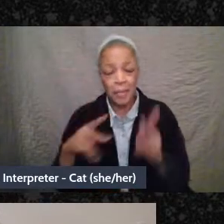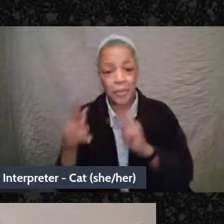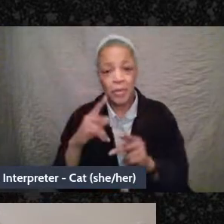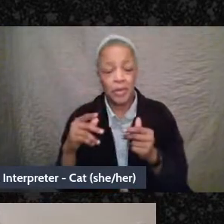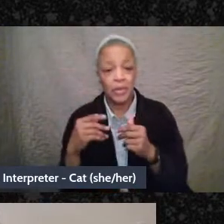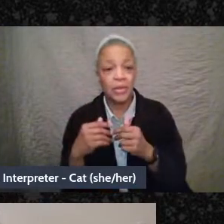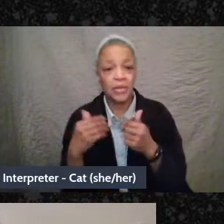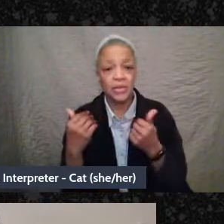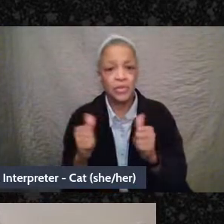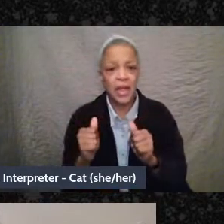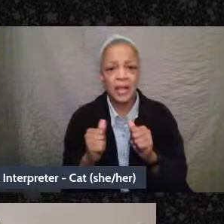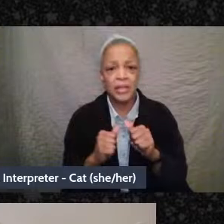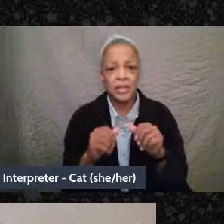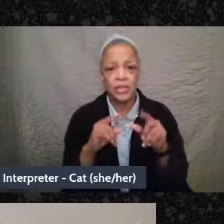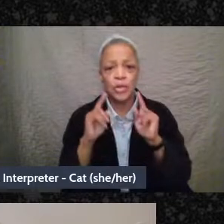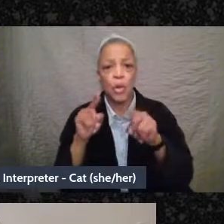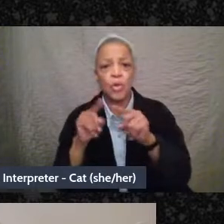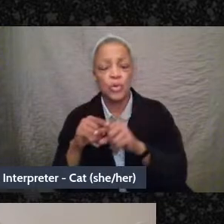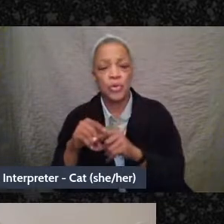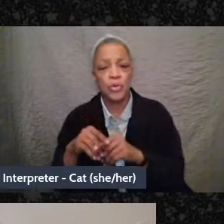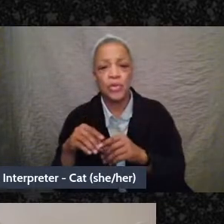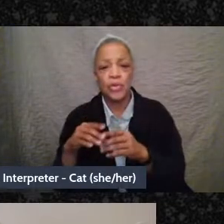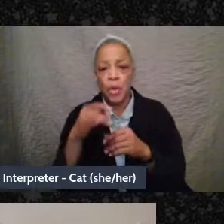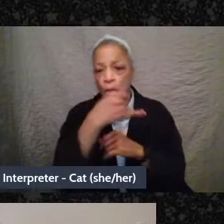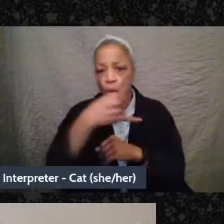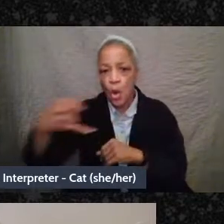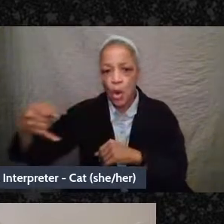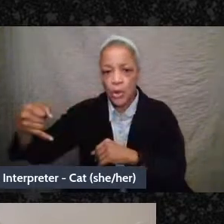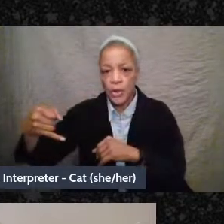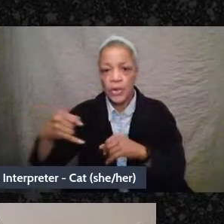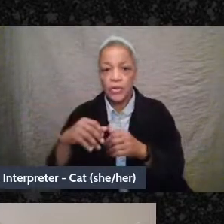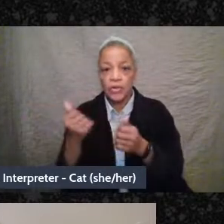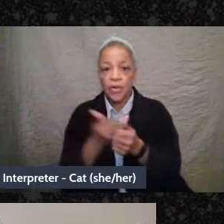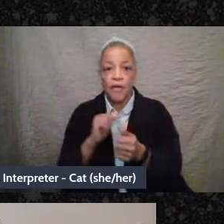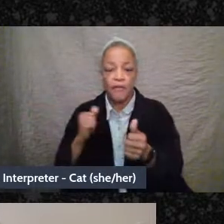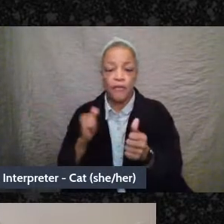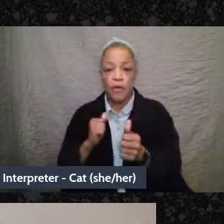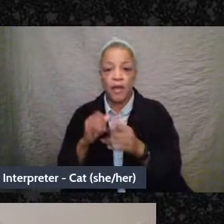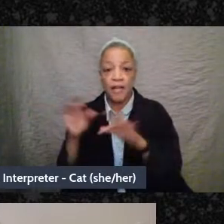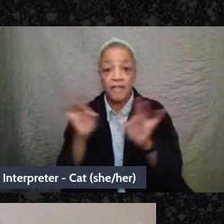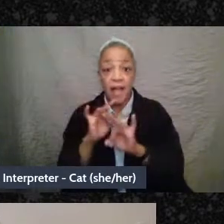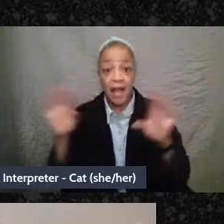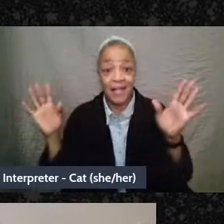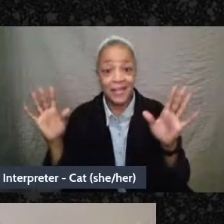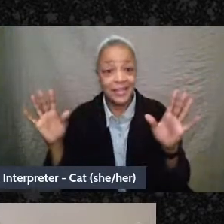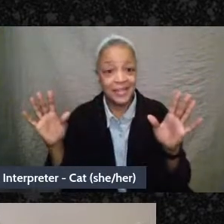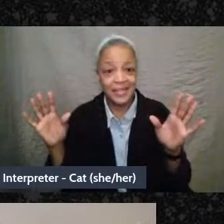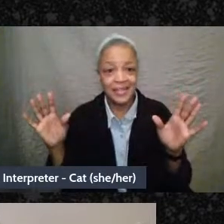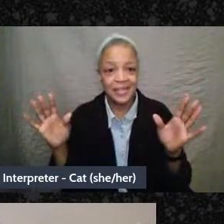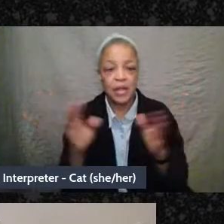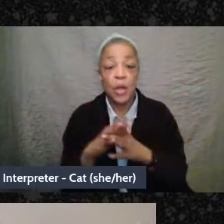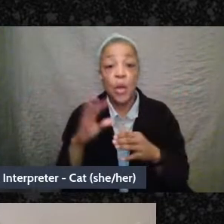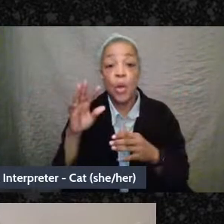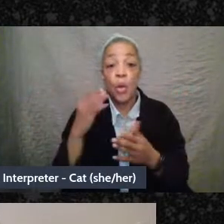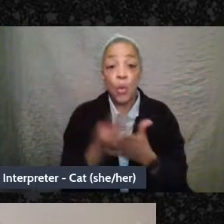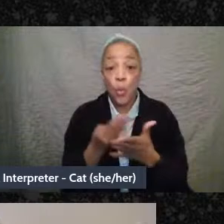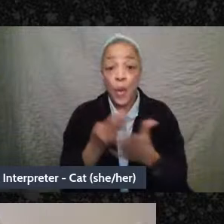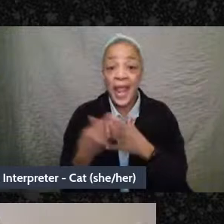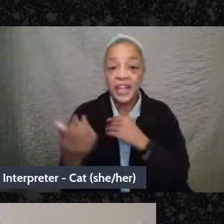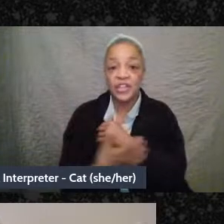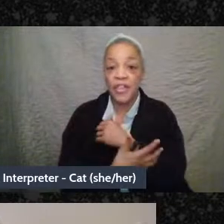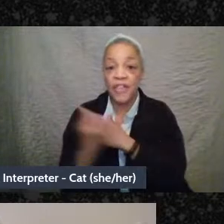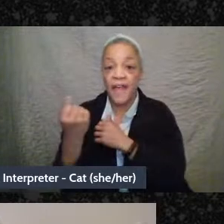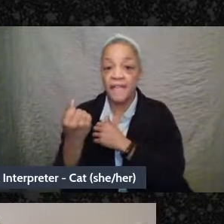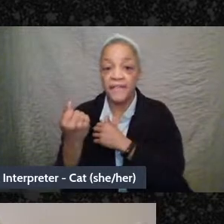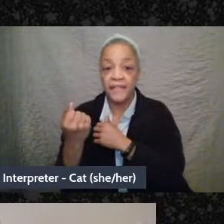as a crime, right? And the violence of war is not seen as a crime, but the violence of wage theft is not seen as a crime, but the